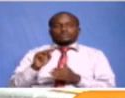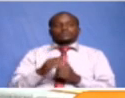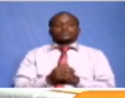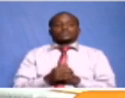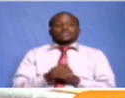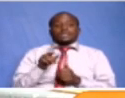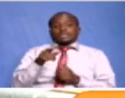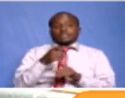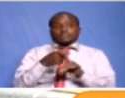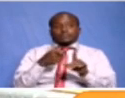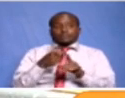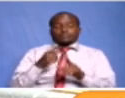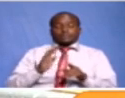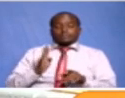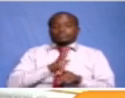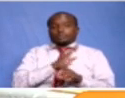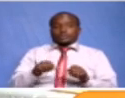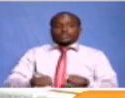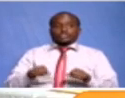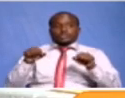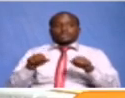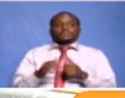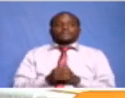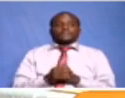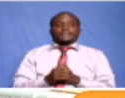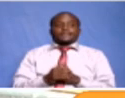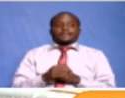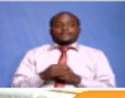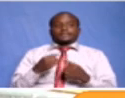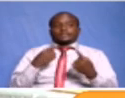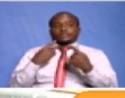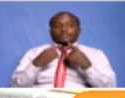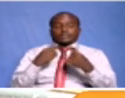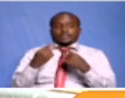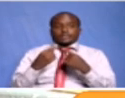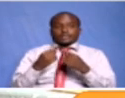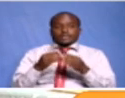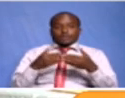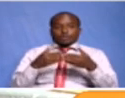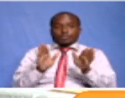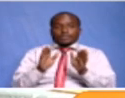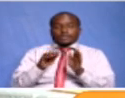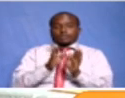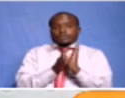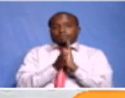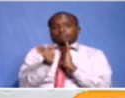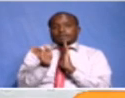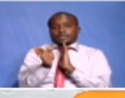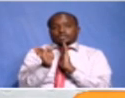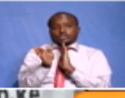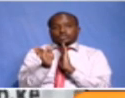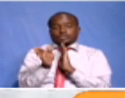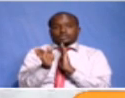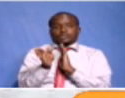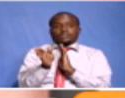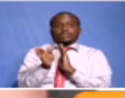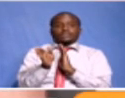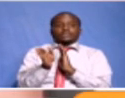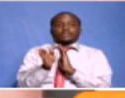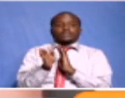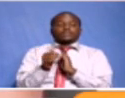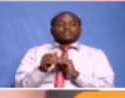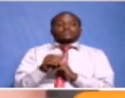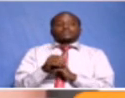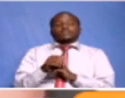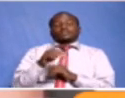is according to its board chair, Patrick Kinyori. Speaking during the opening of the micro-lenders branch at St. Martin's de Porres